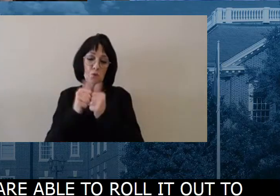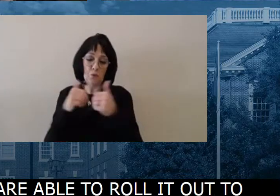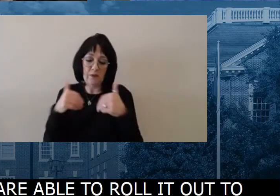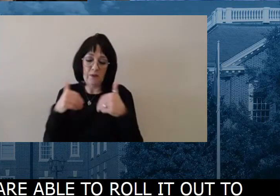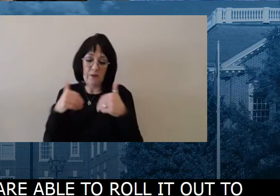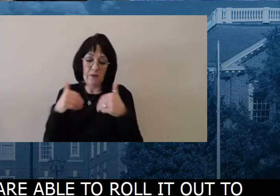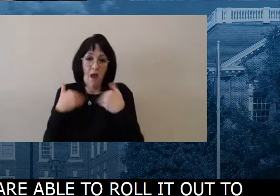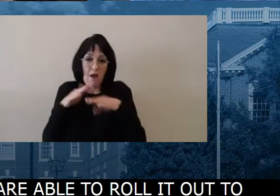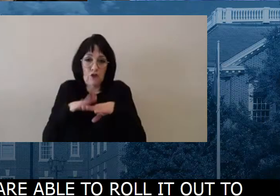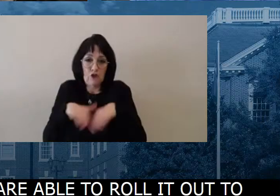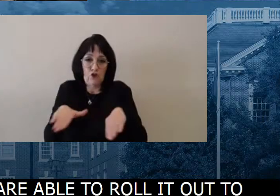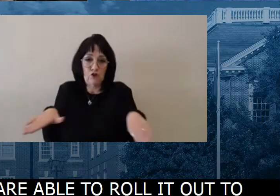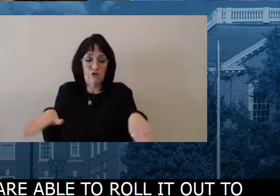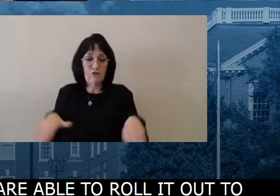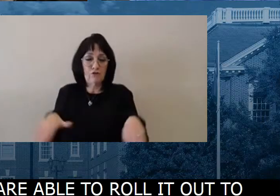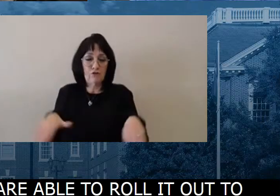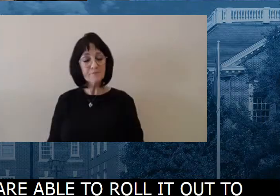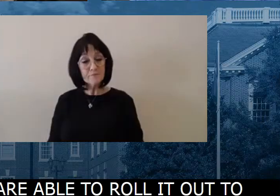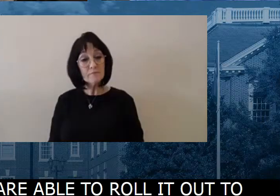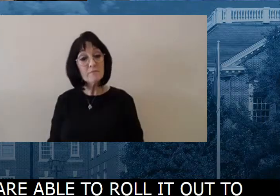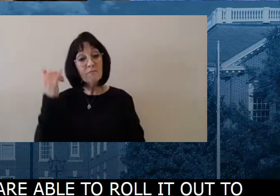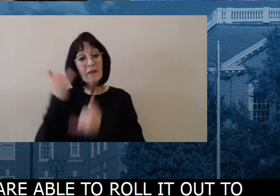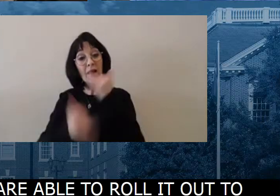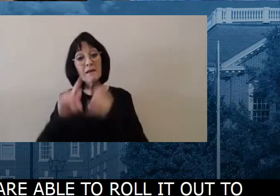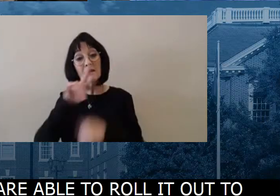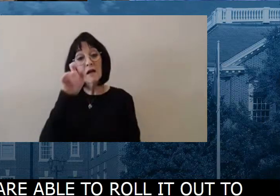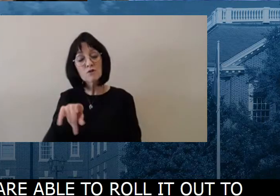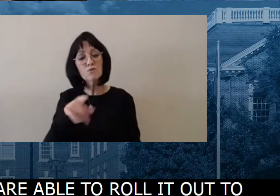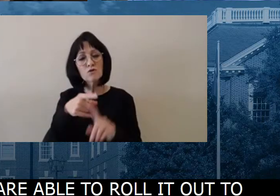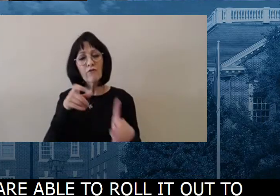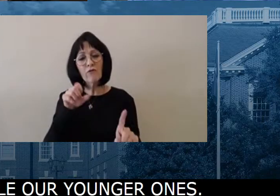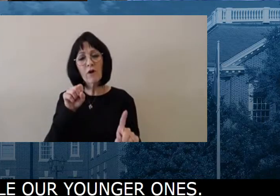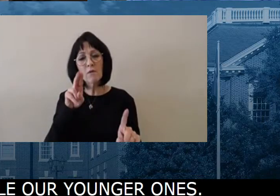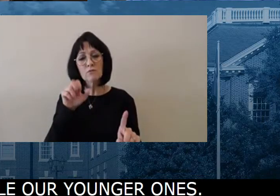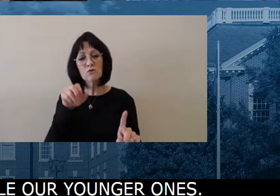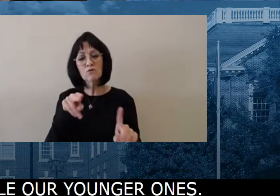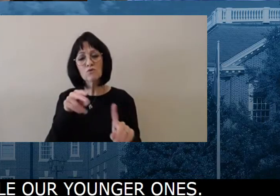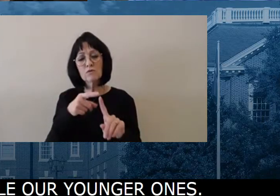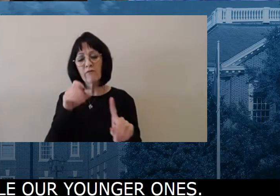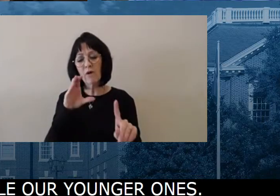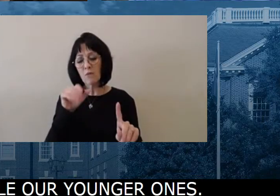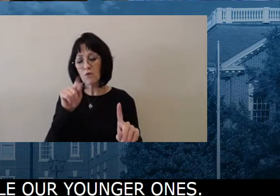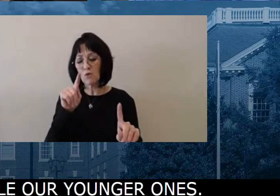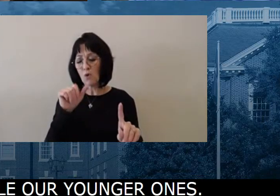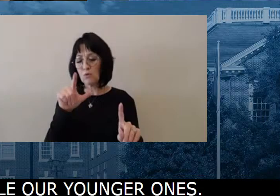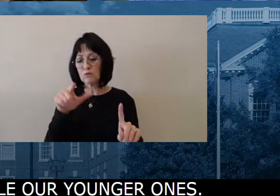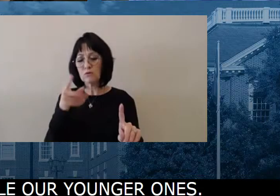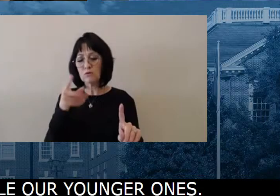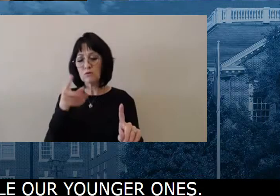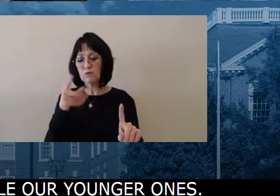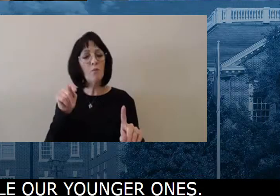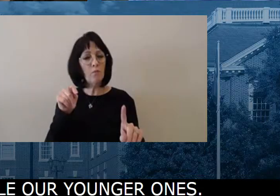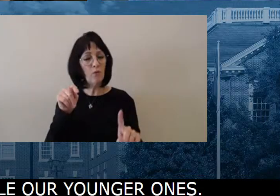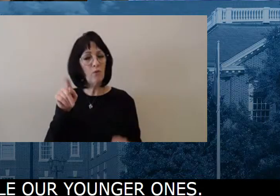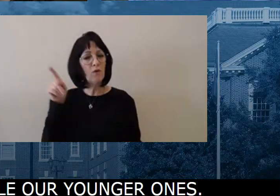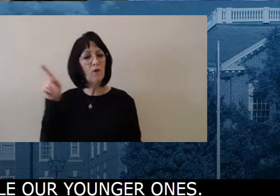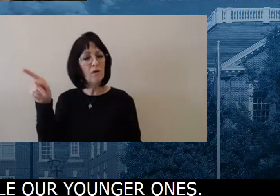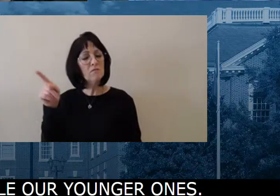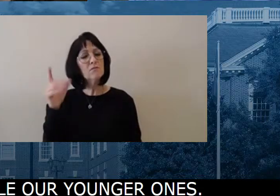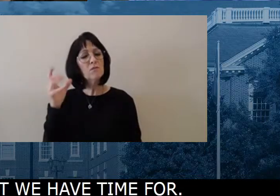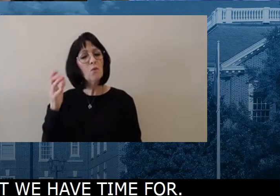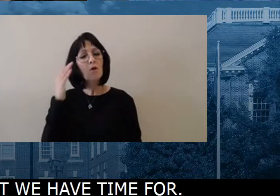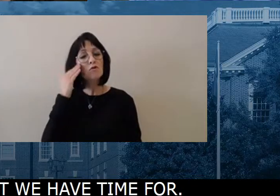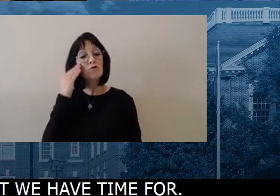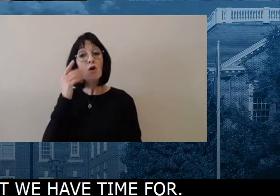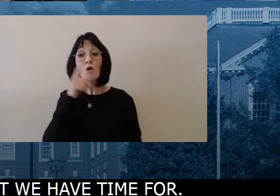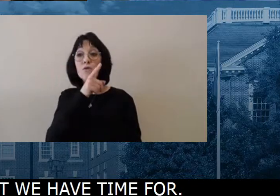And this is the last question we have time for. This is from Susan Canfora at Coastal Point. She asked, concerning those who don't want a vaccine, will they be